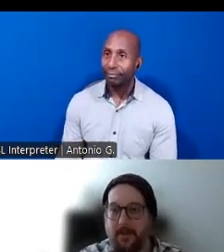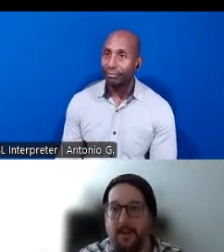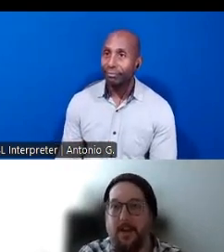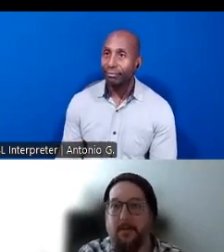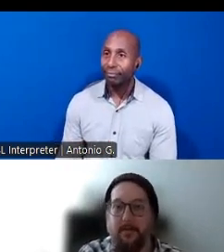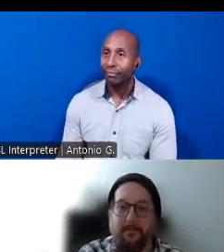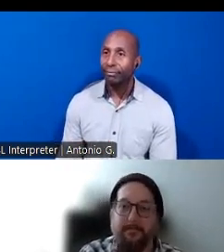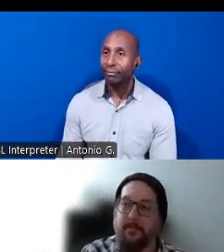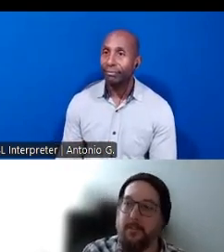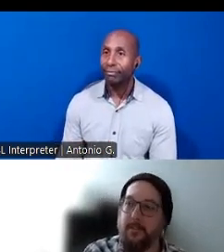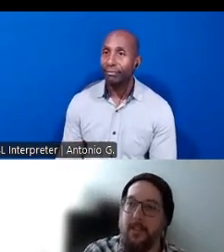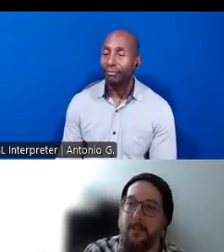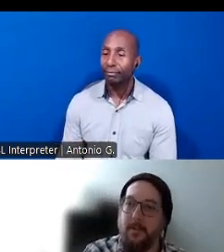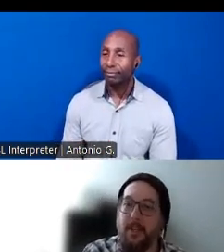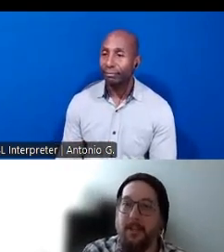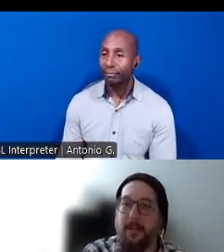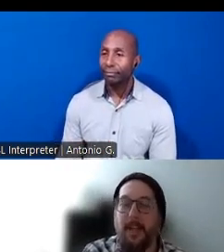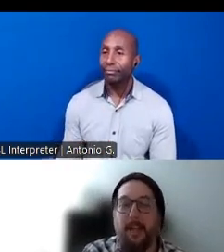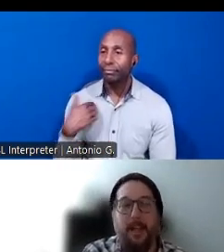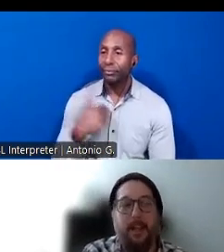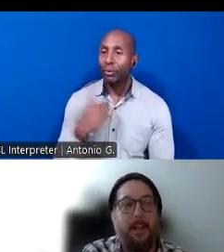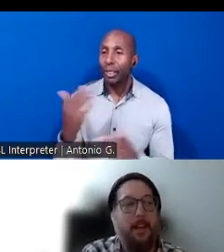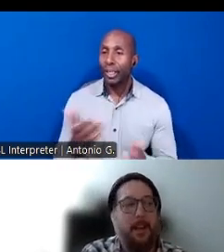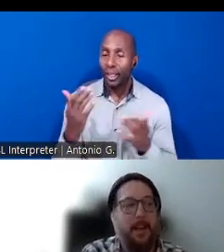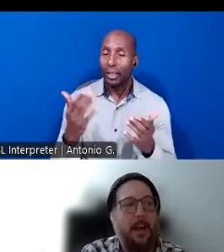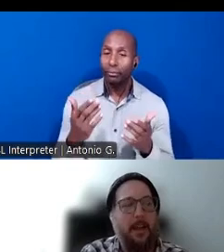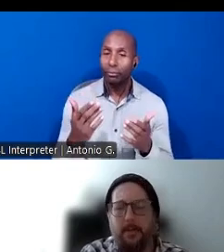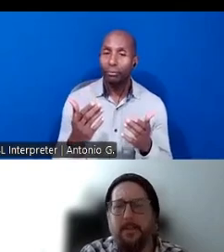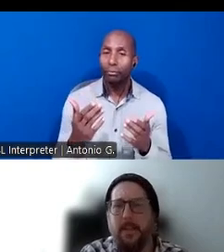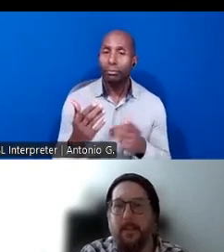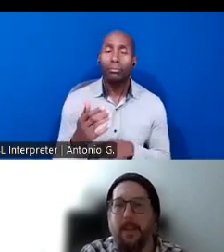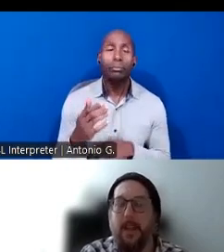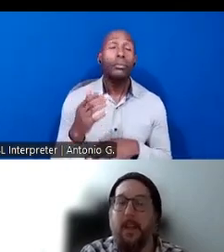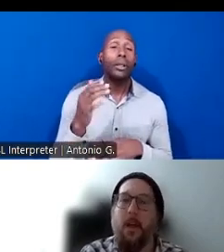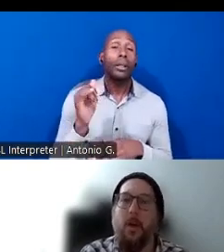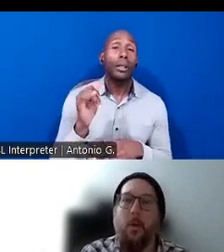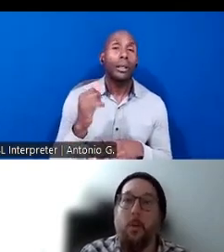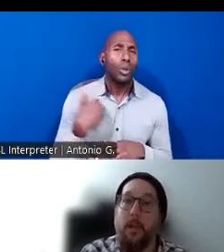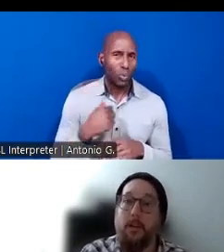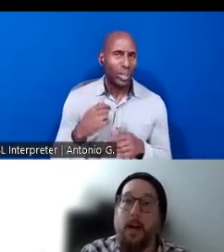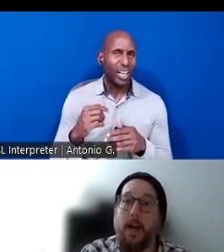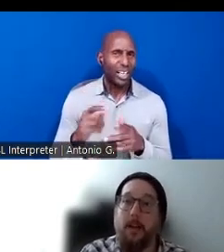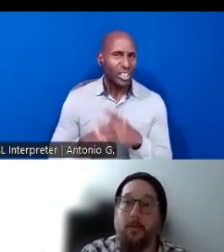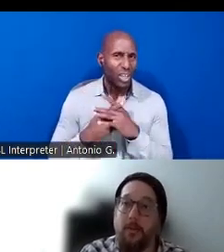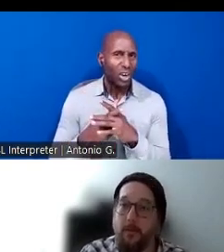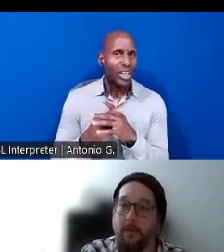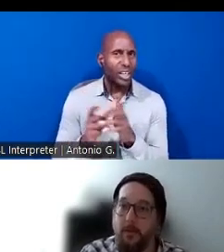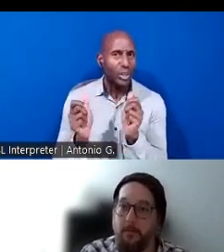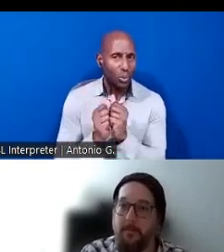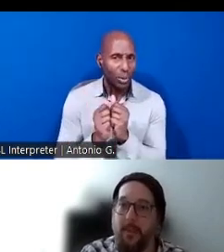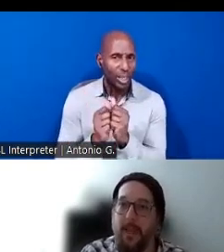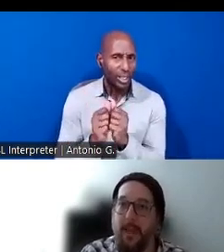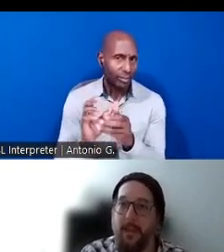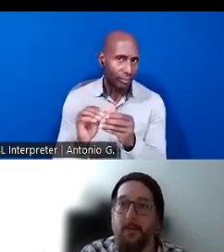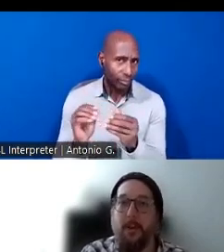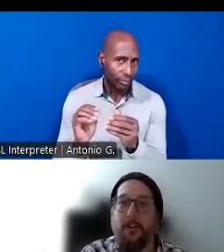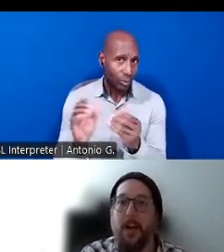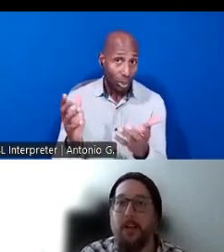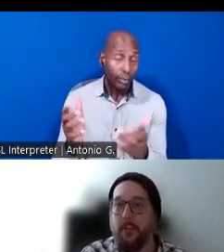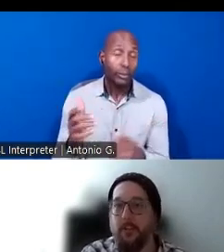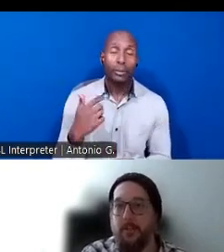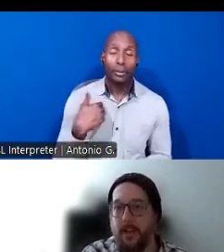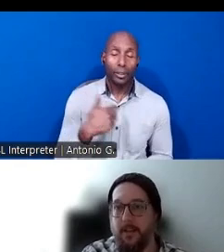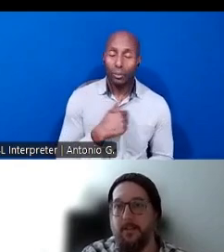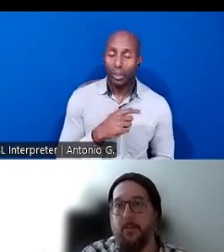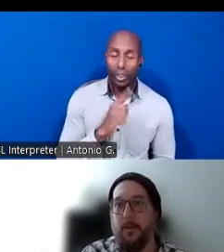help? As we said in the beginning, I think we said in the beginning, we are not OVW and we are